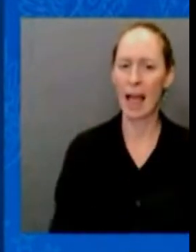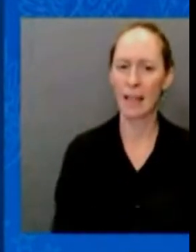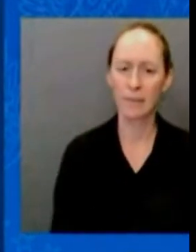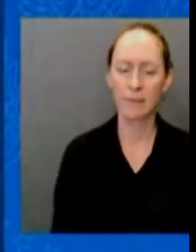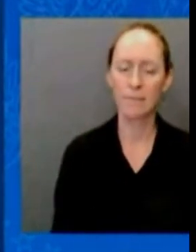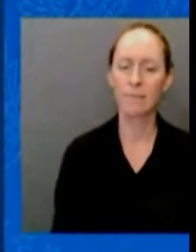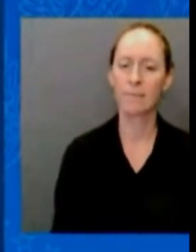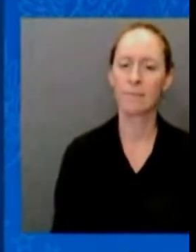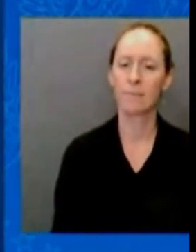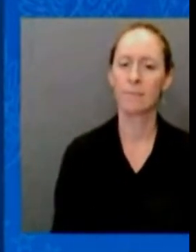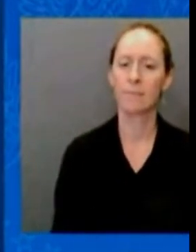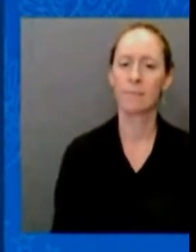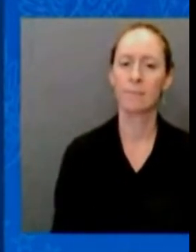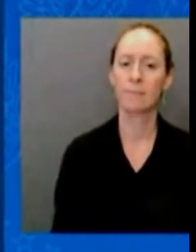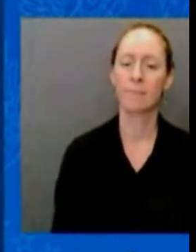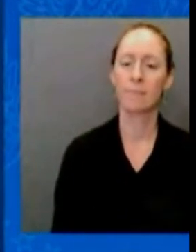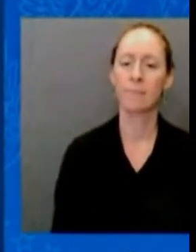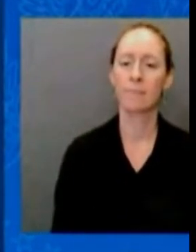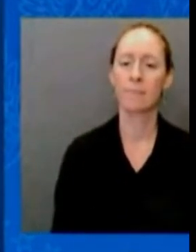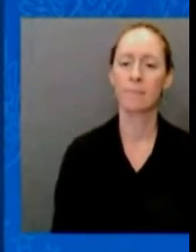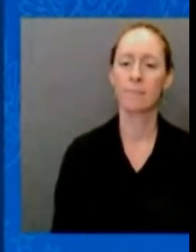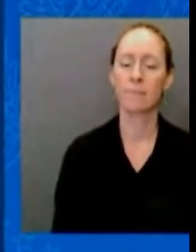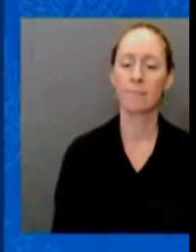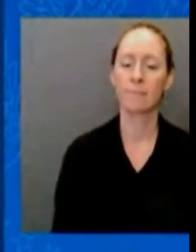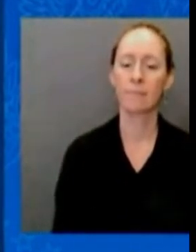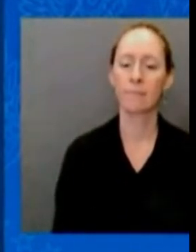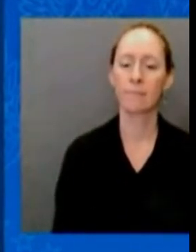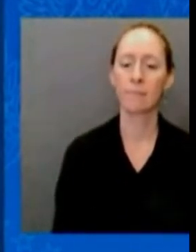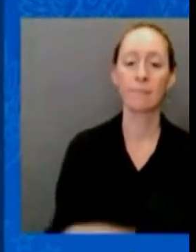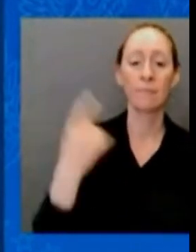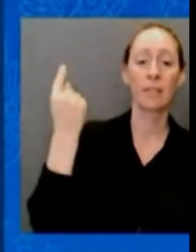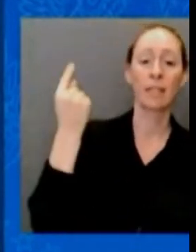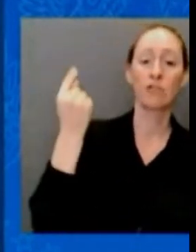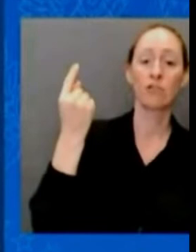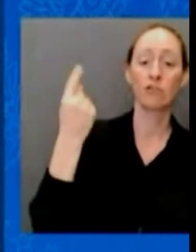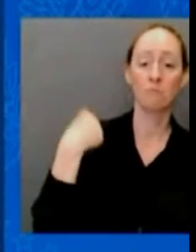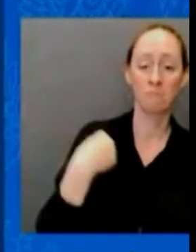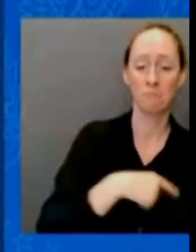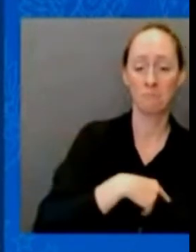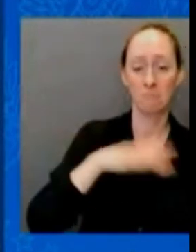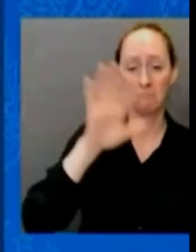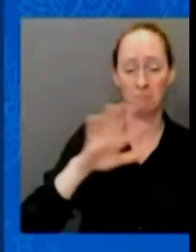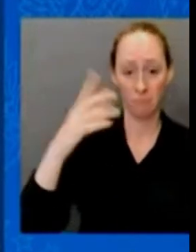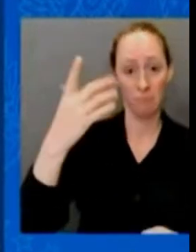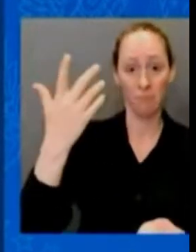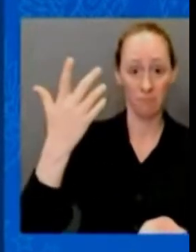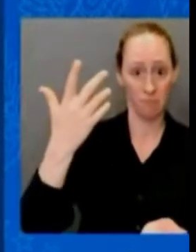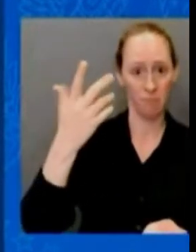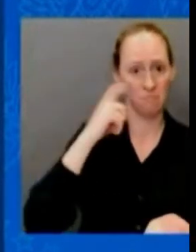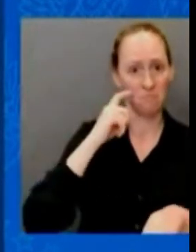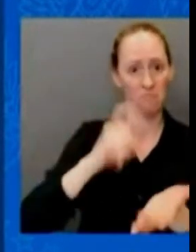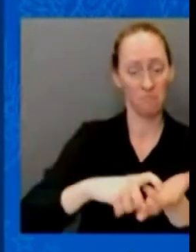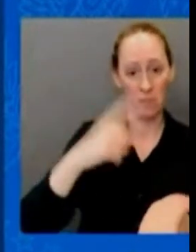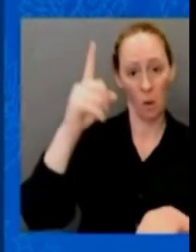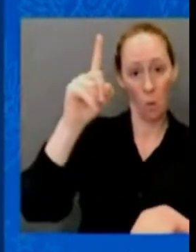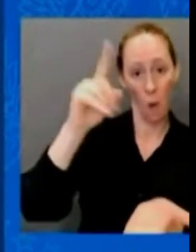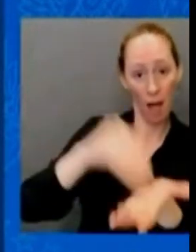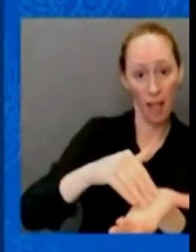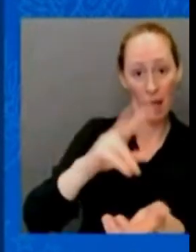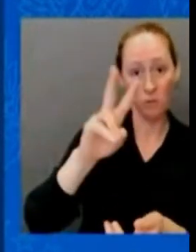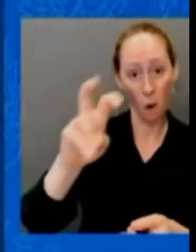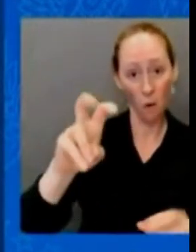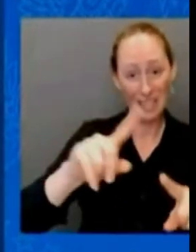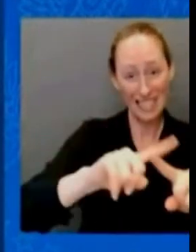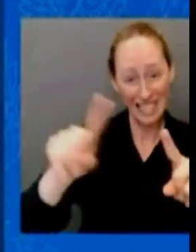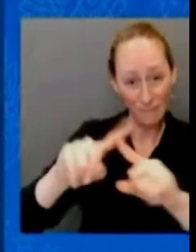1,200 specific prescription drugs went up faster than inflation. We're going to put a stop to that. From now